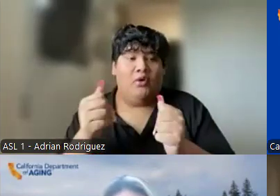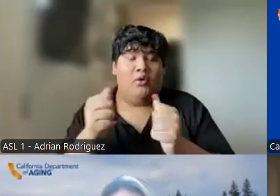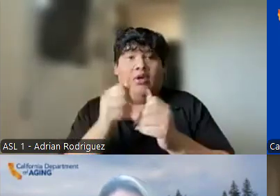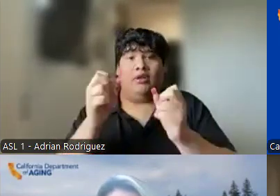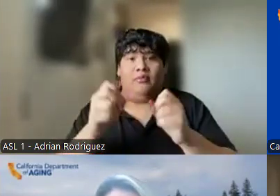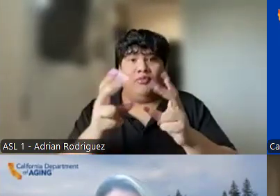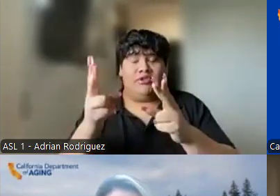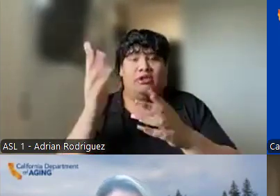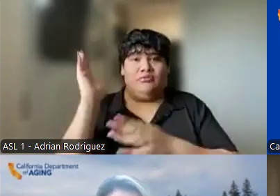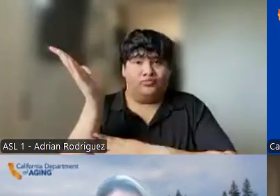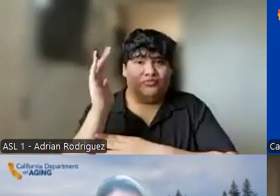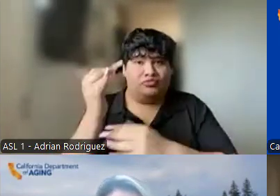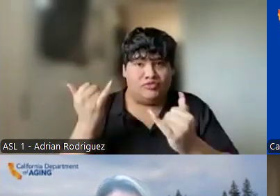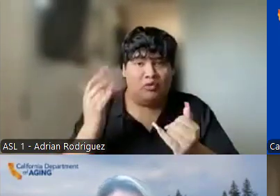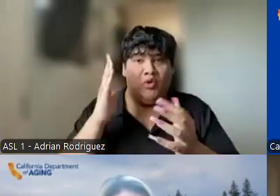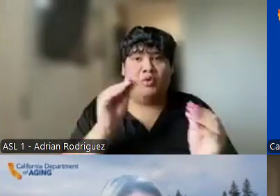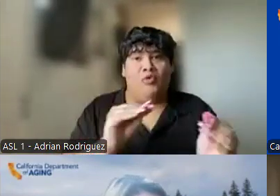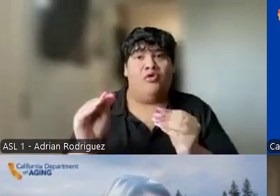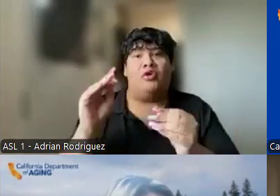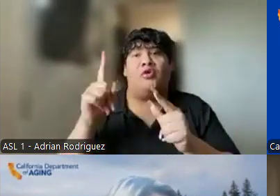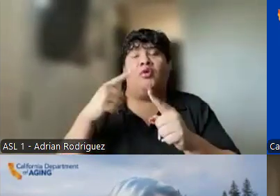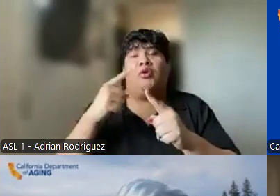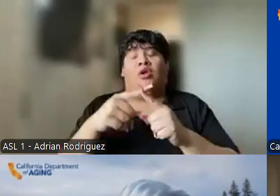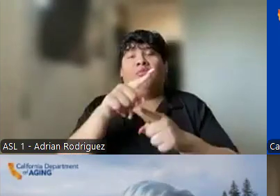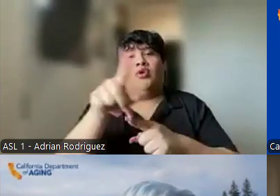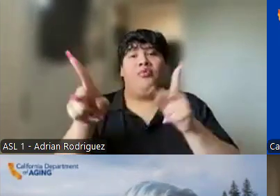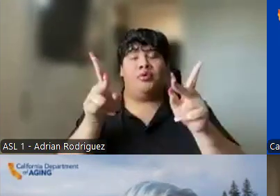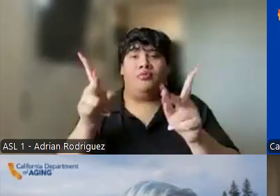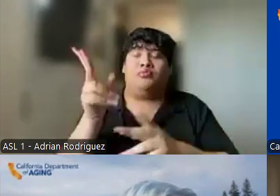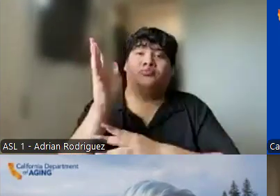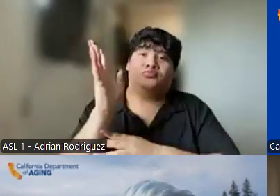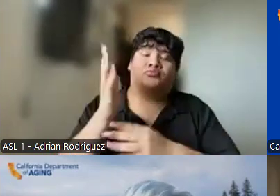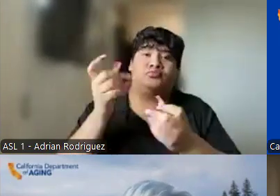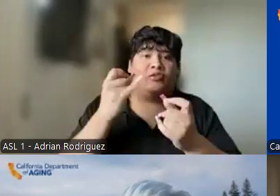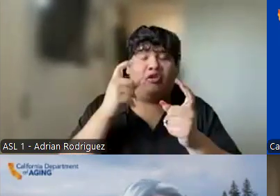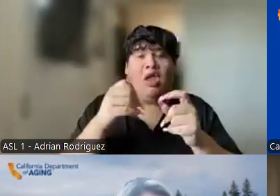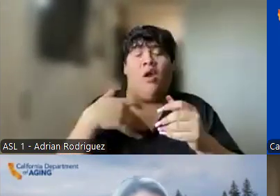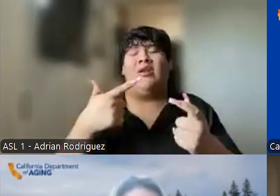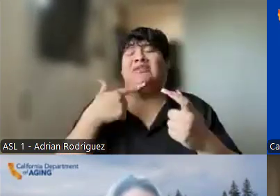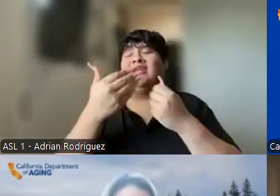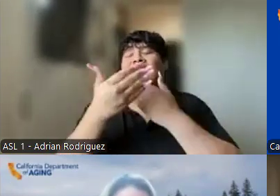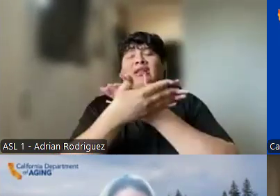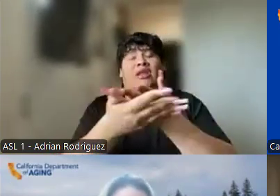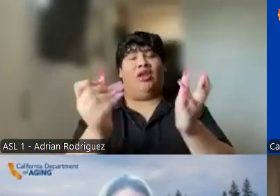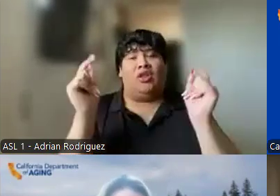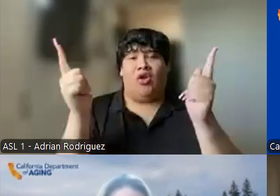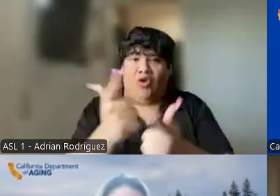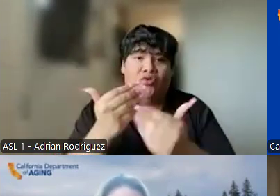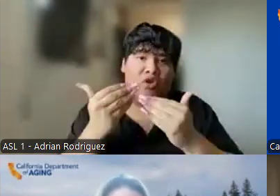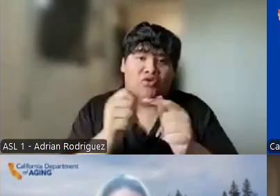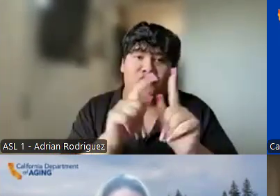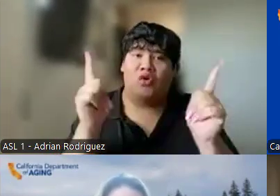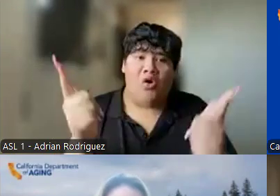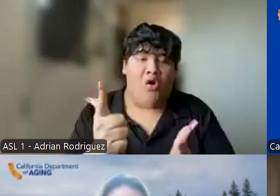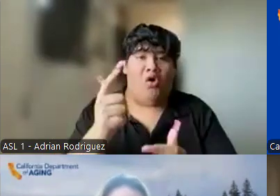presentations for the day. We're going to move into public comment. I want to thank every member of the Impact Committee. We heard from